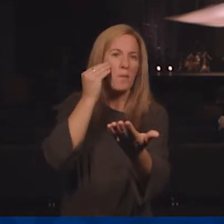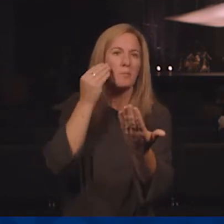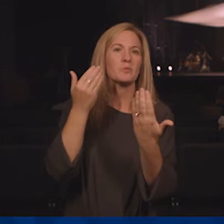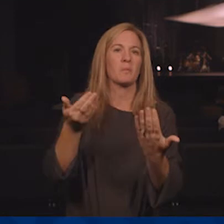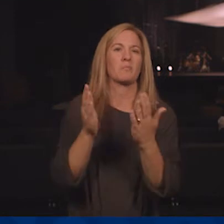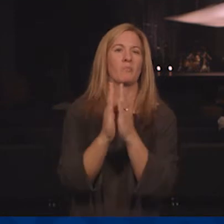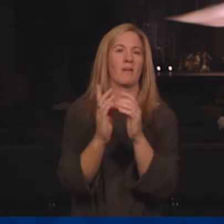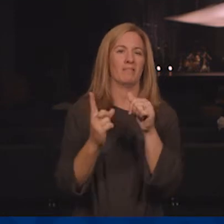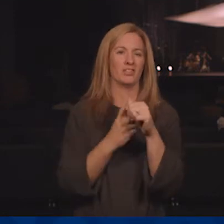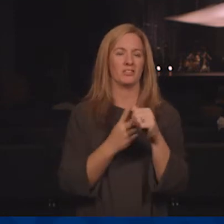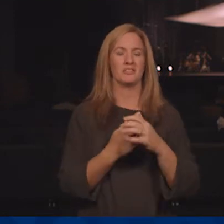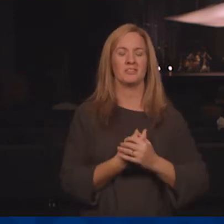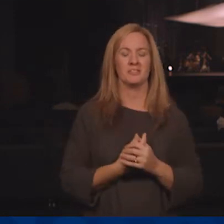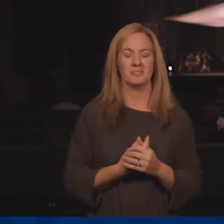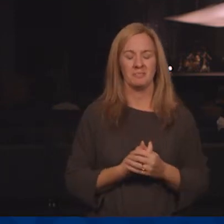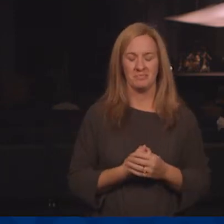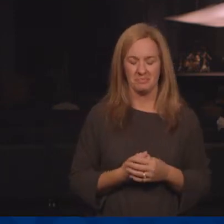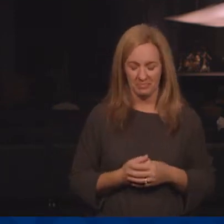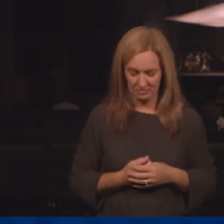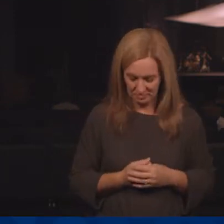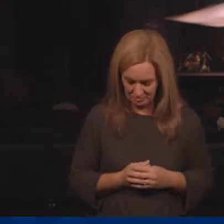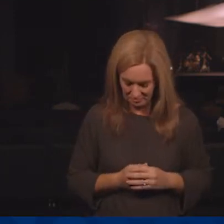together.